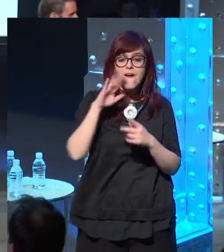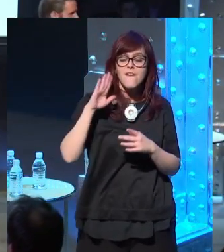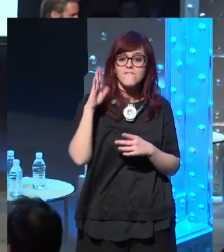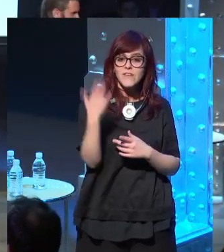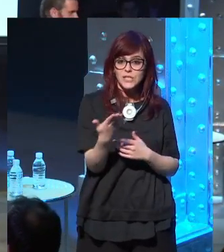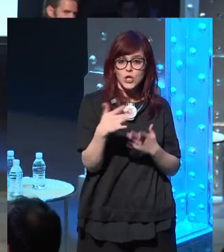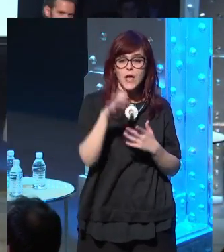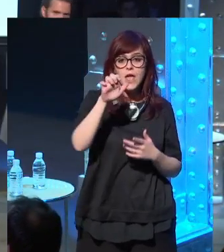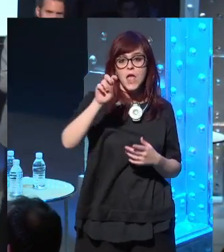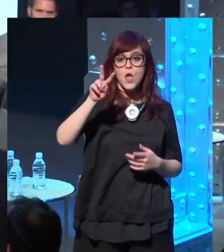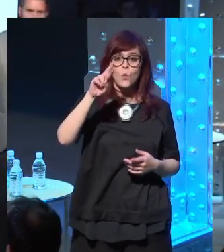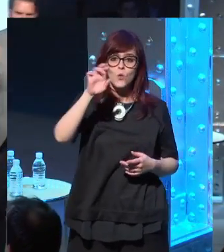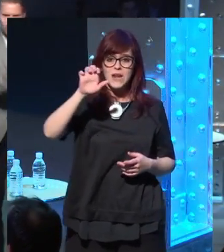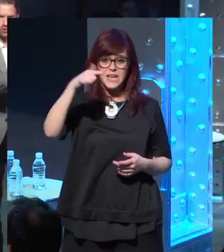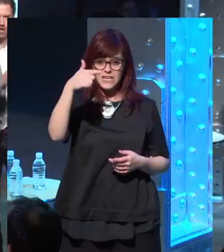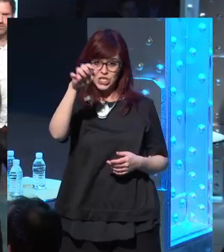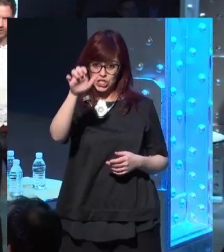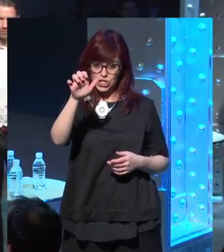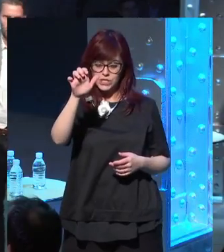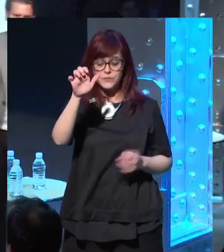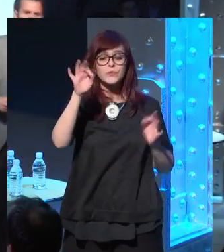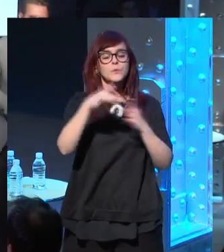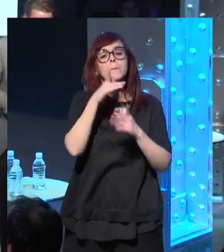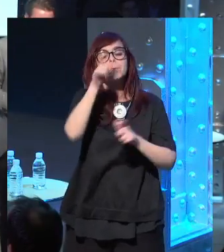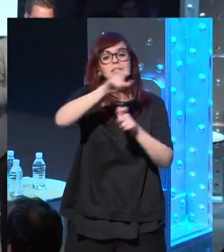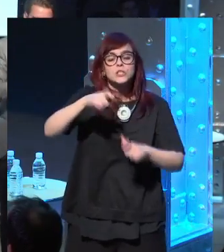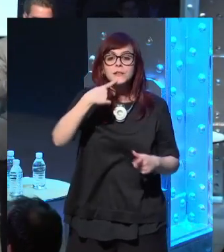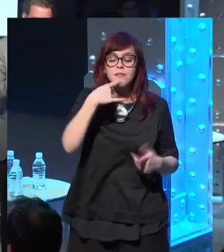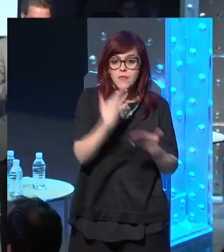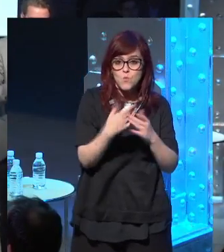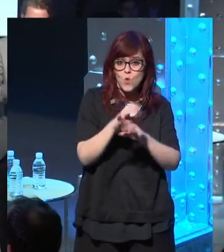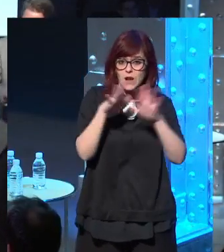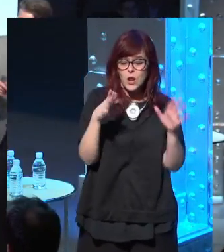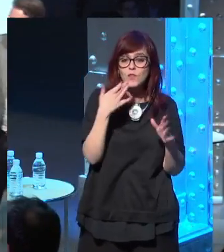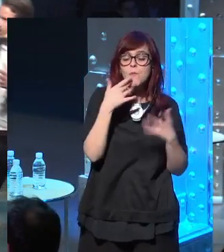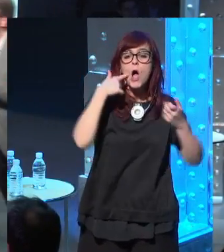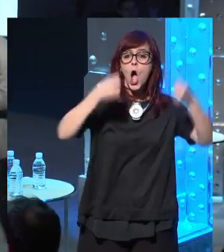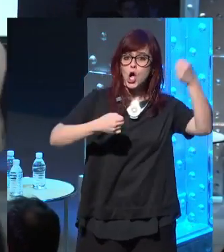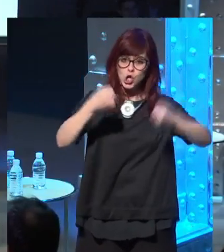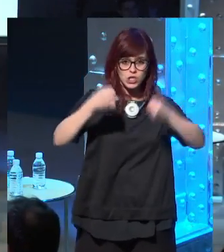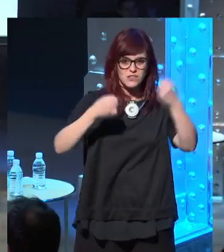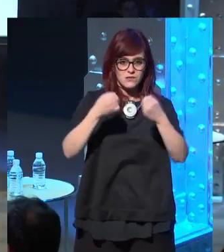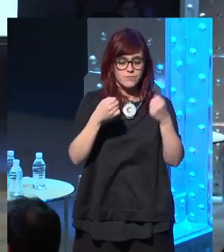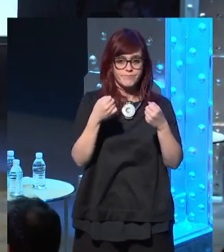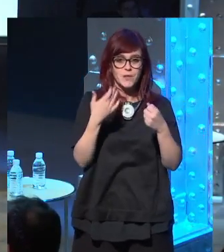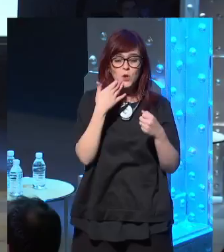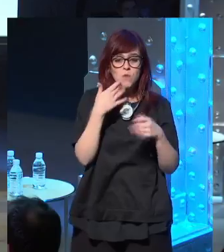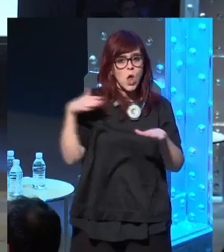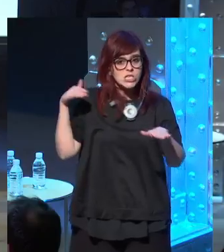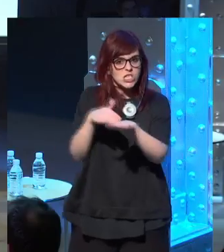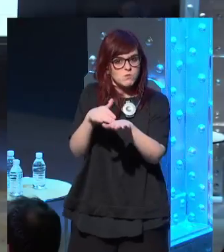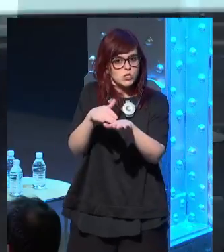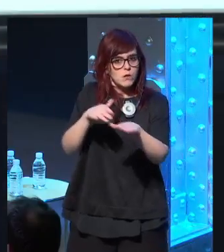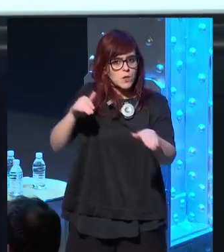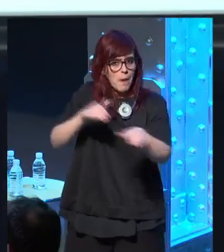with road rage, when you're driving a car and somebody cuts you off and you become angry. That's road rage. Air rage is when